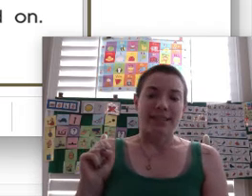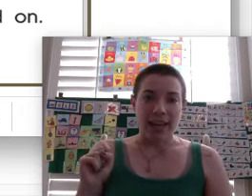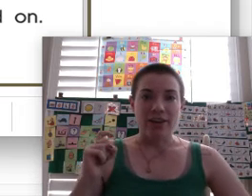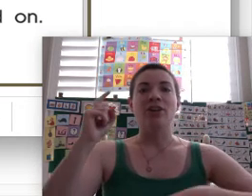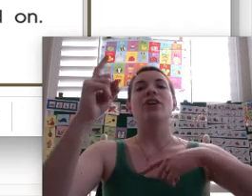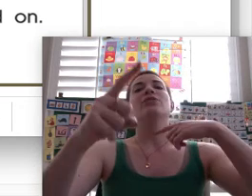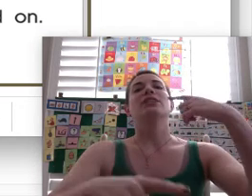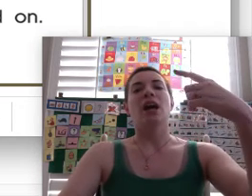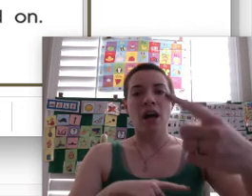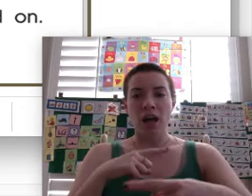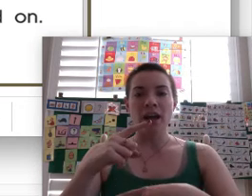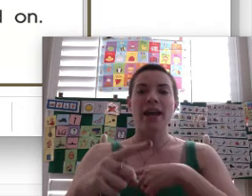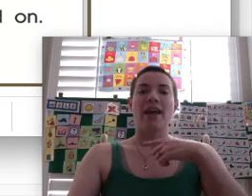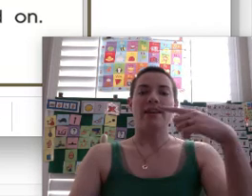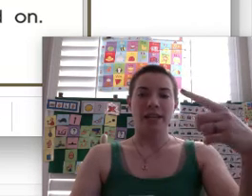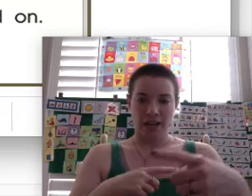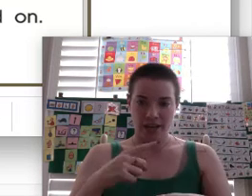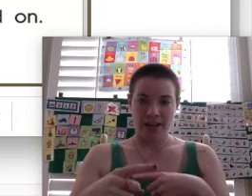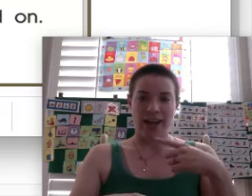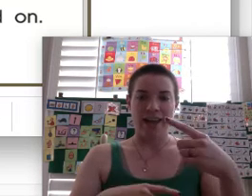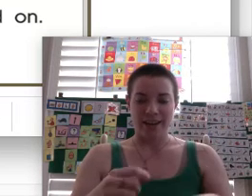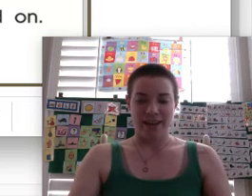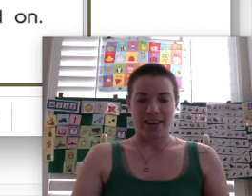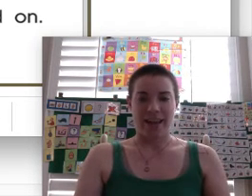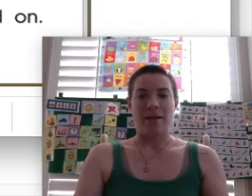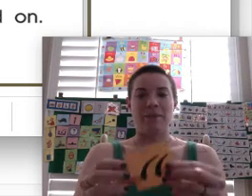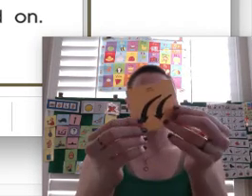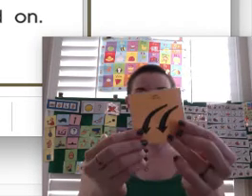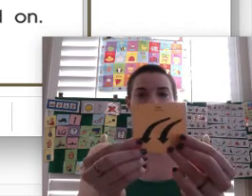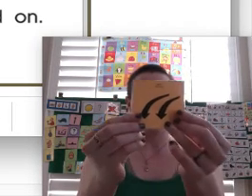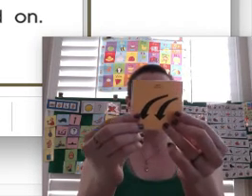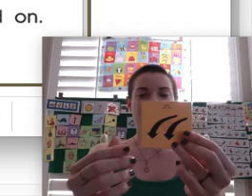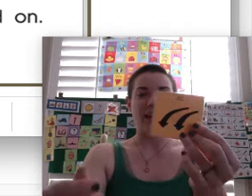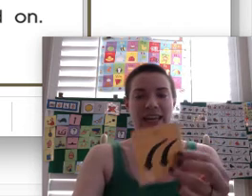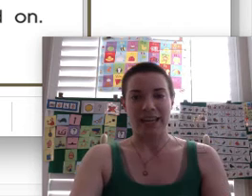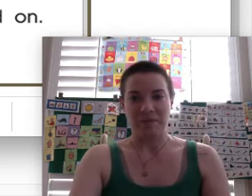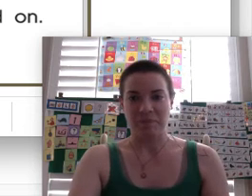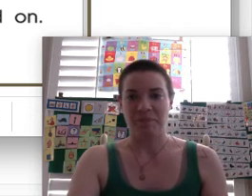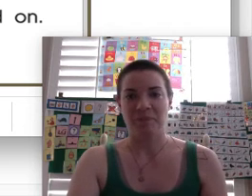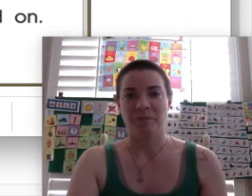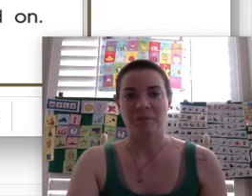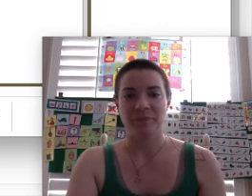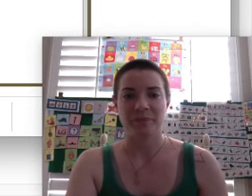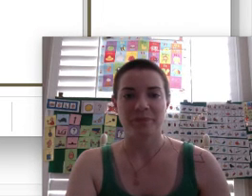the cycle goes on and on and on. It happens again and again and again.